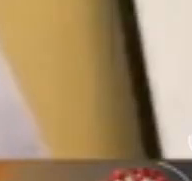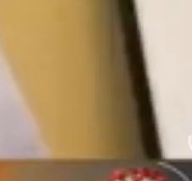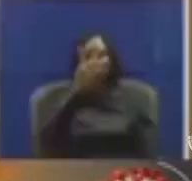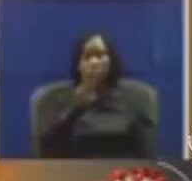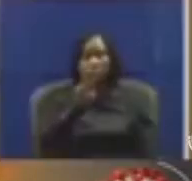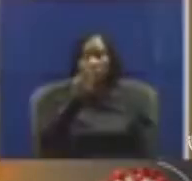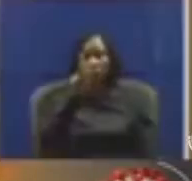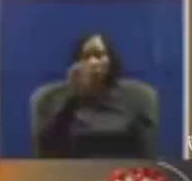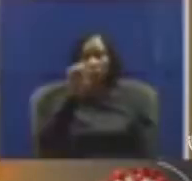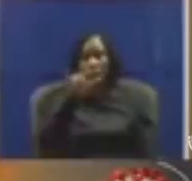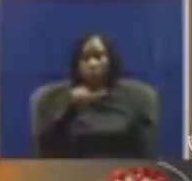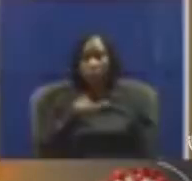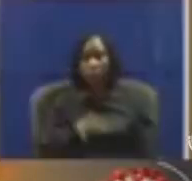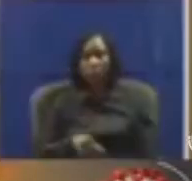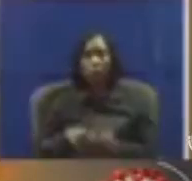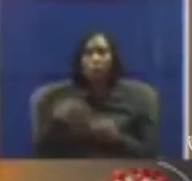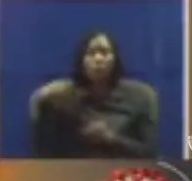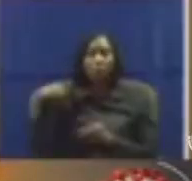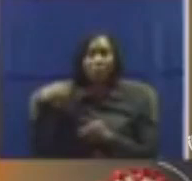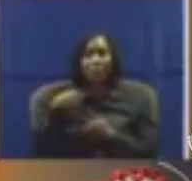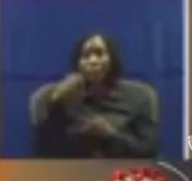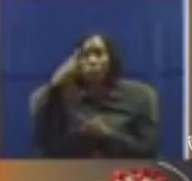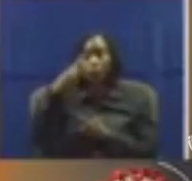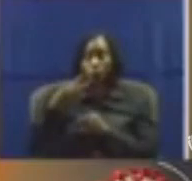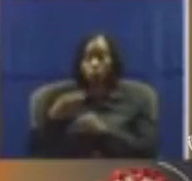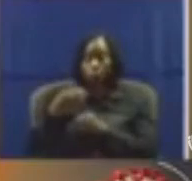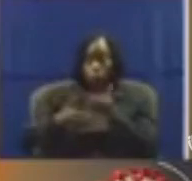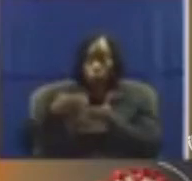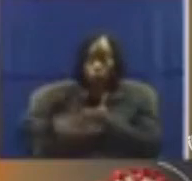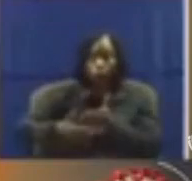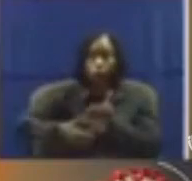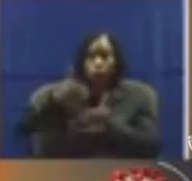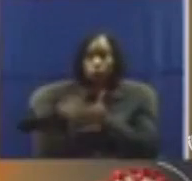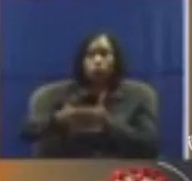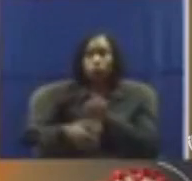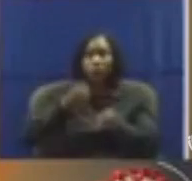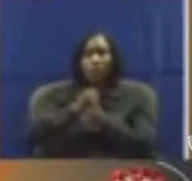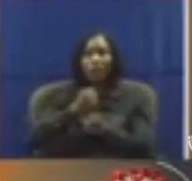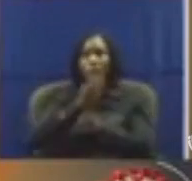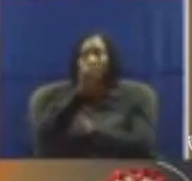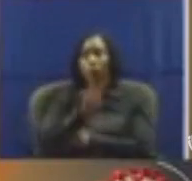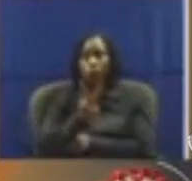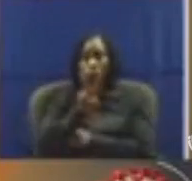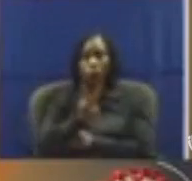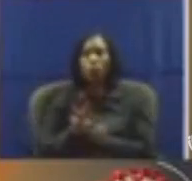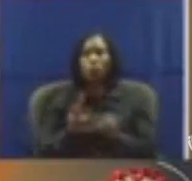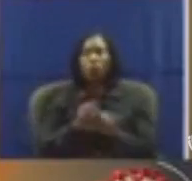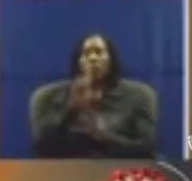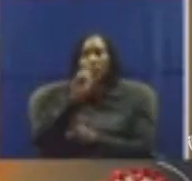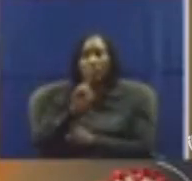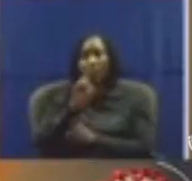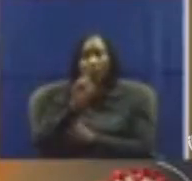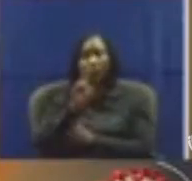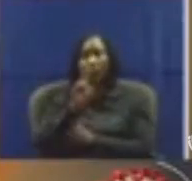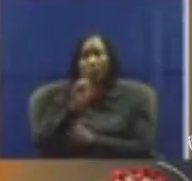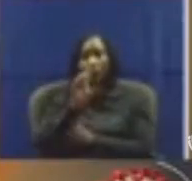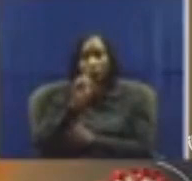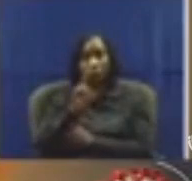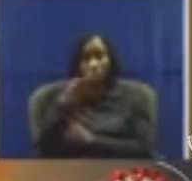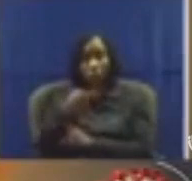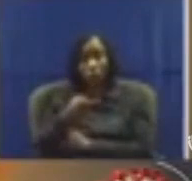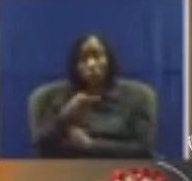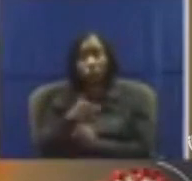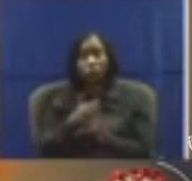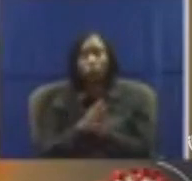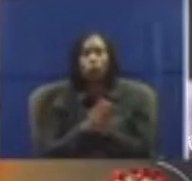Minister, for 2 consecutive years, the Auditor General raised concerns about the internal financial controls of the National